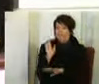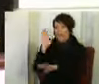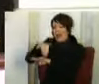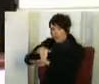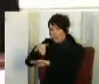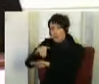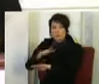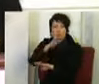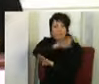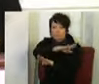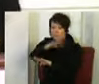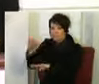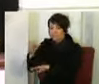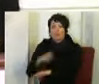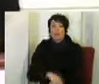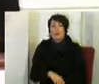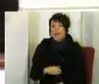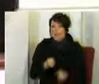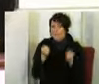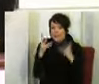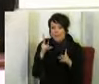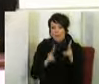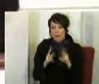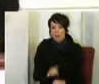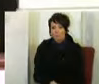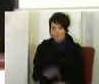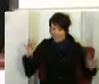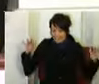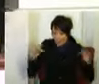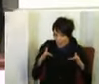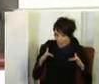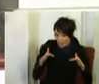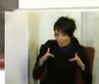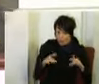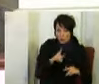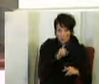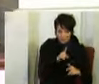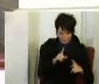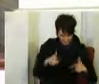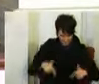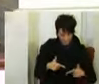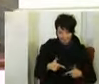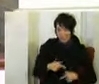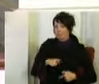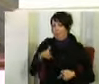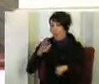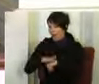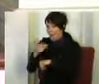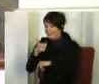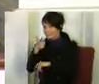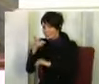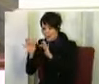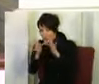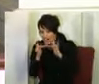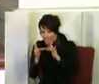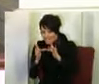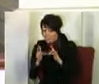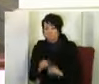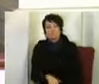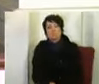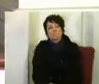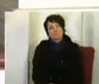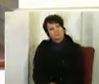world gather with us, both virtually and sometimes during the week, just to have their regular fix of what it means to be a